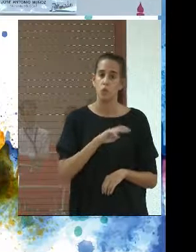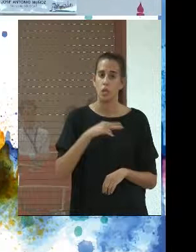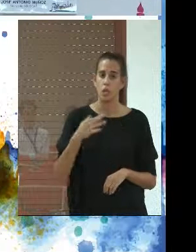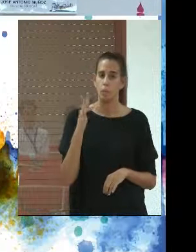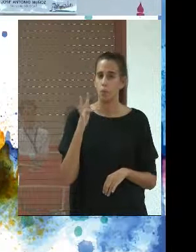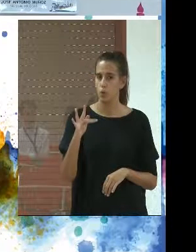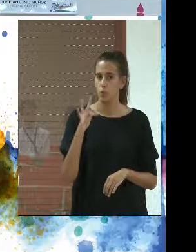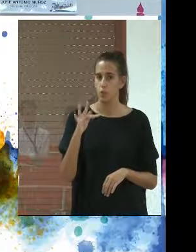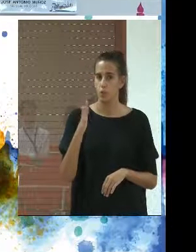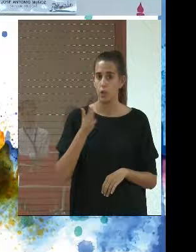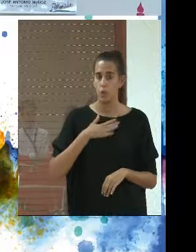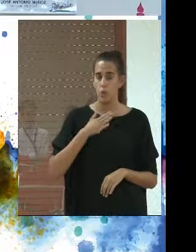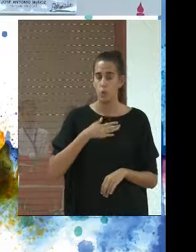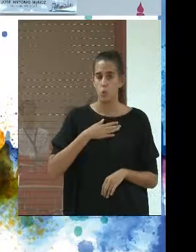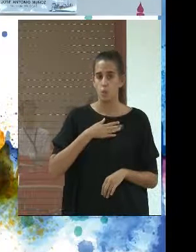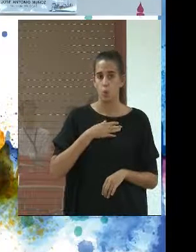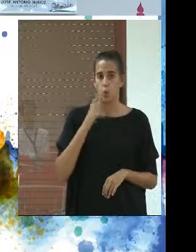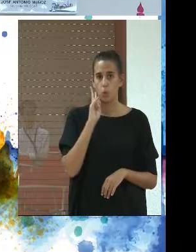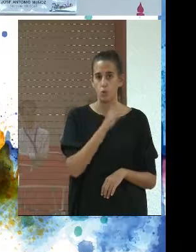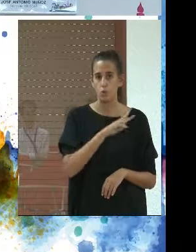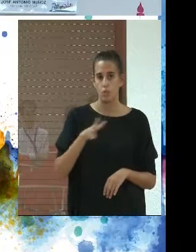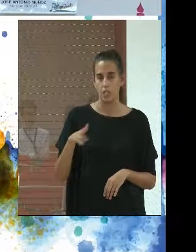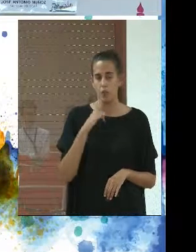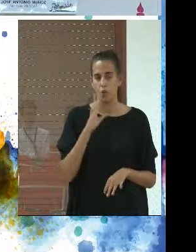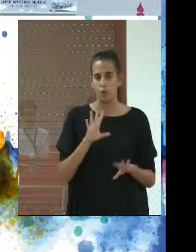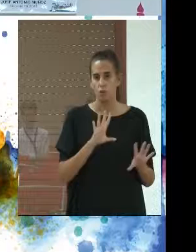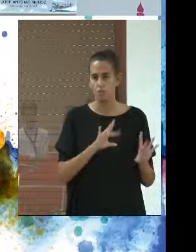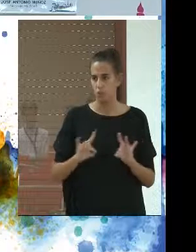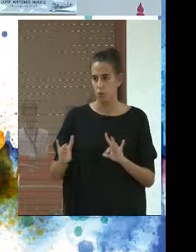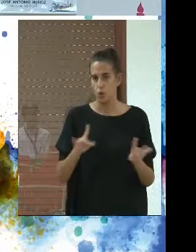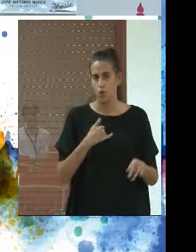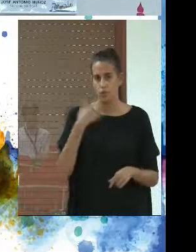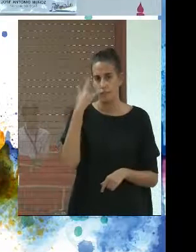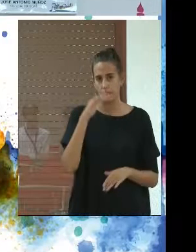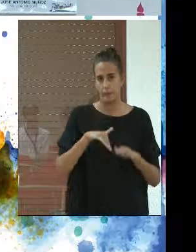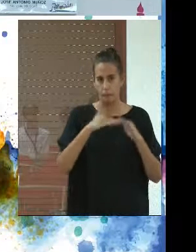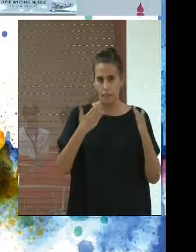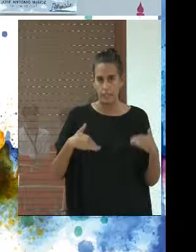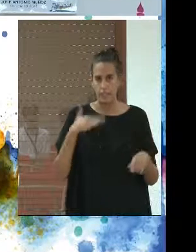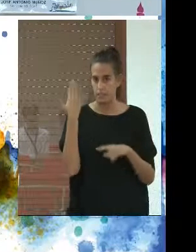we've gotten such good results that our Tiflotic